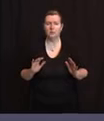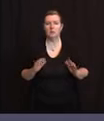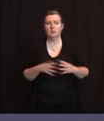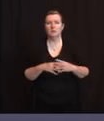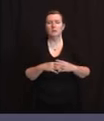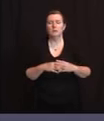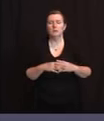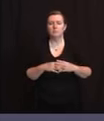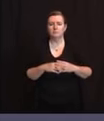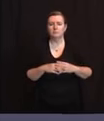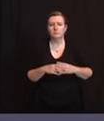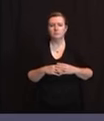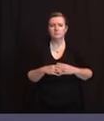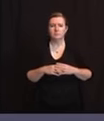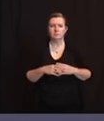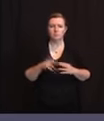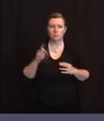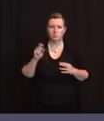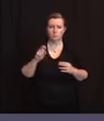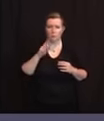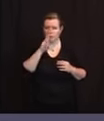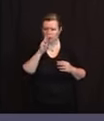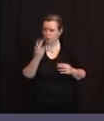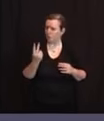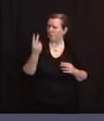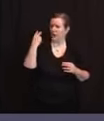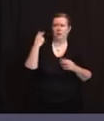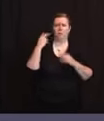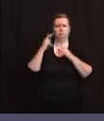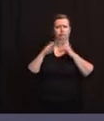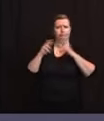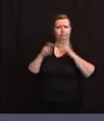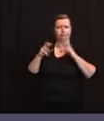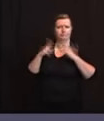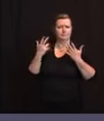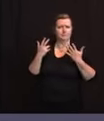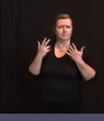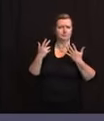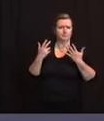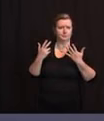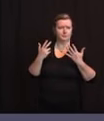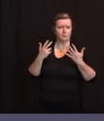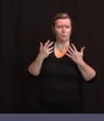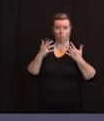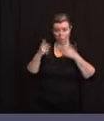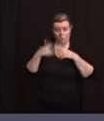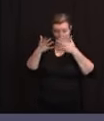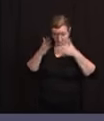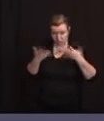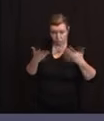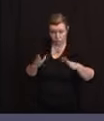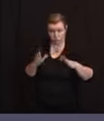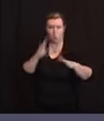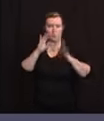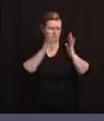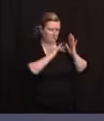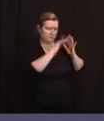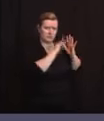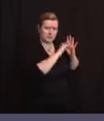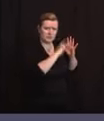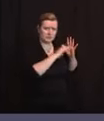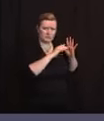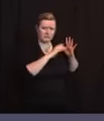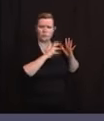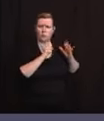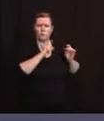governor, the post-mortem, although the after action, I think it's important for us to be able to